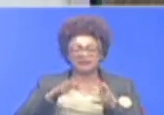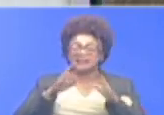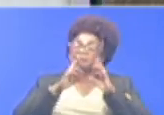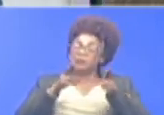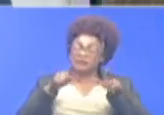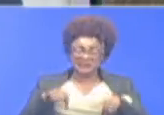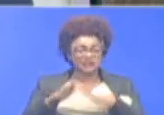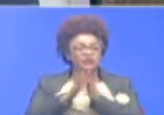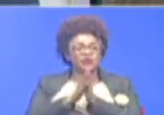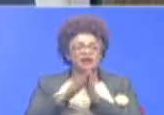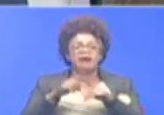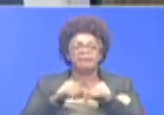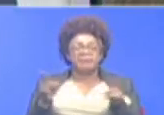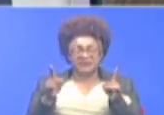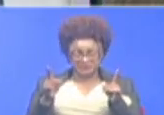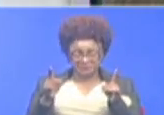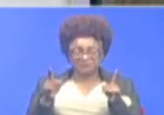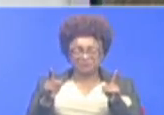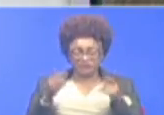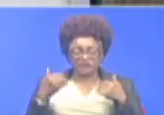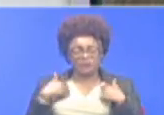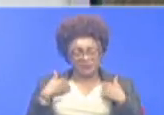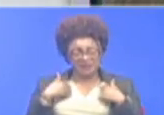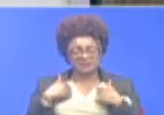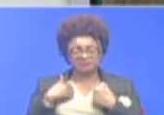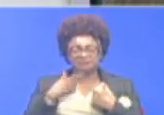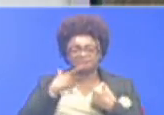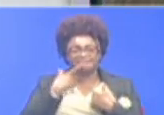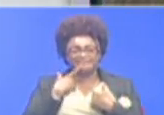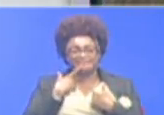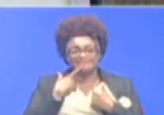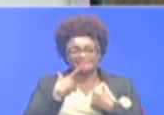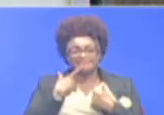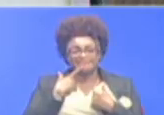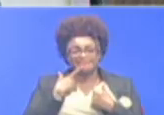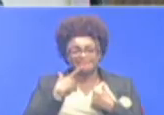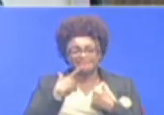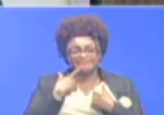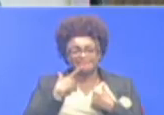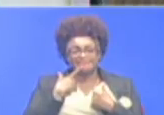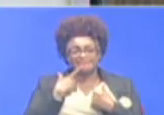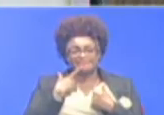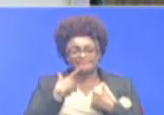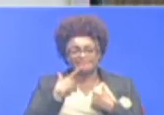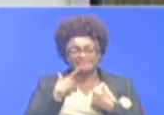stories, but the takeaway for me is simply this, because